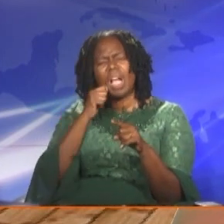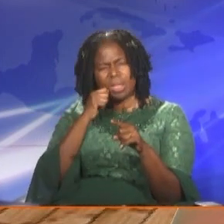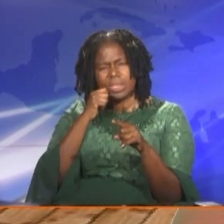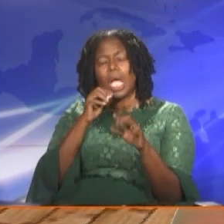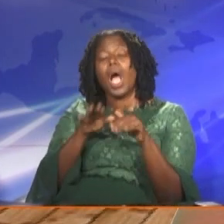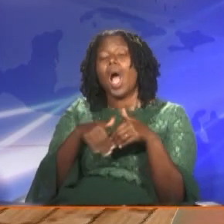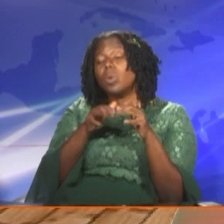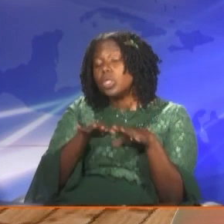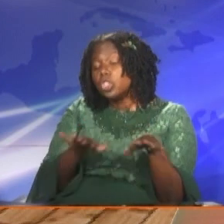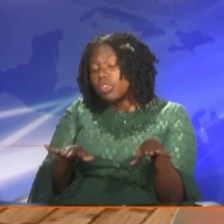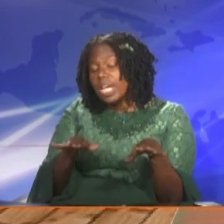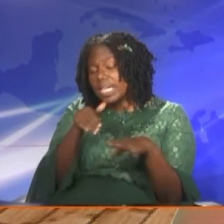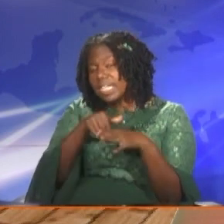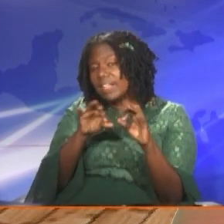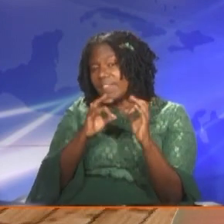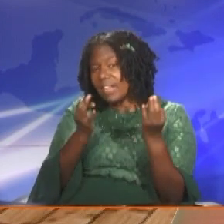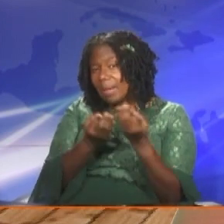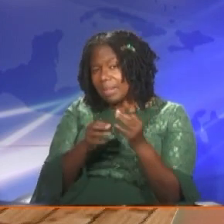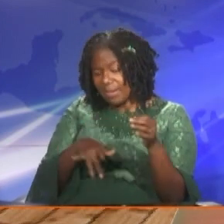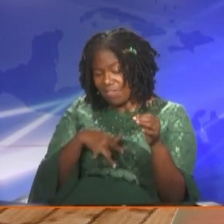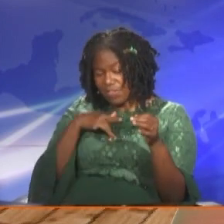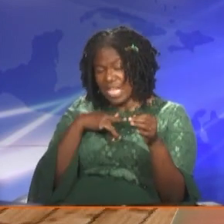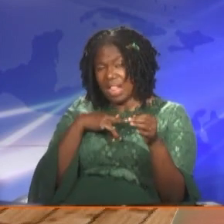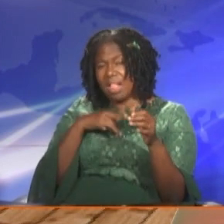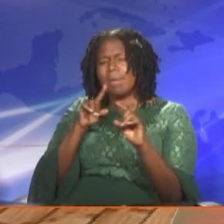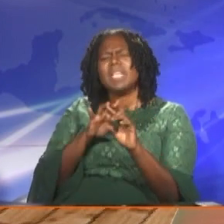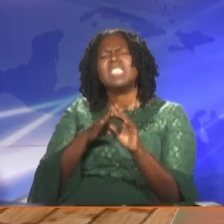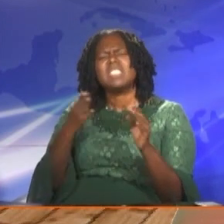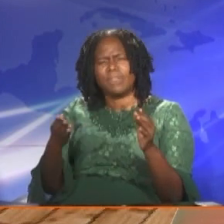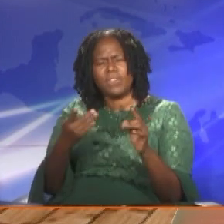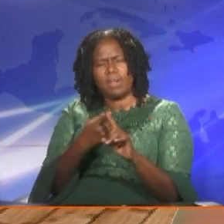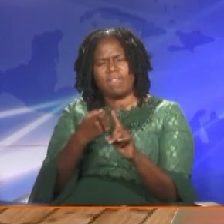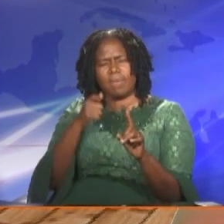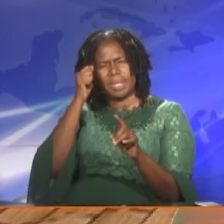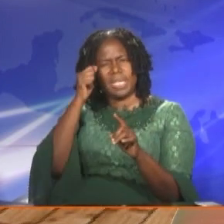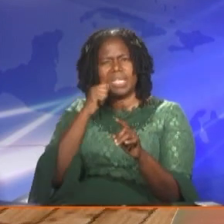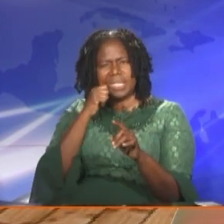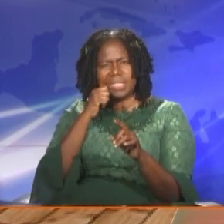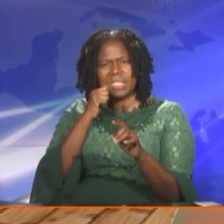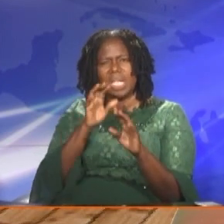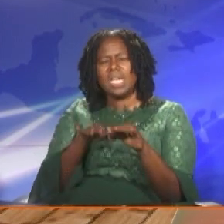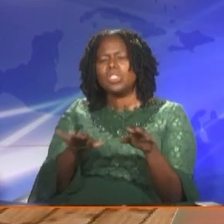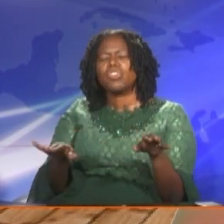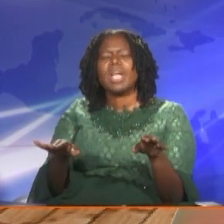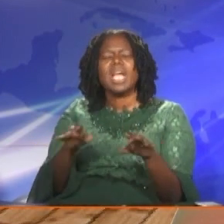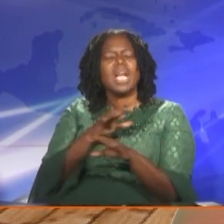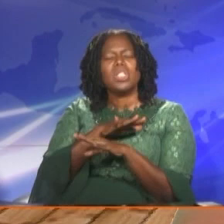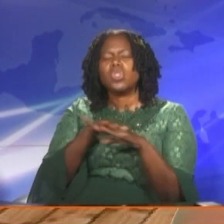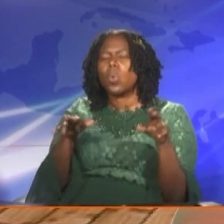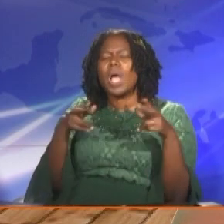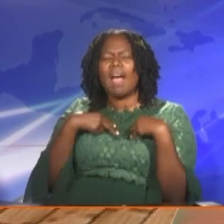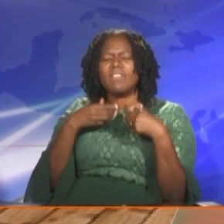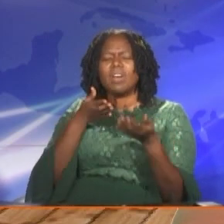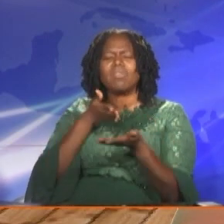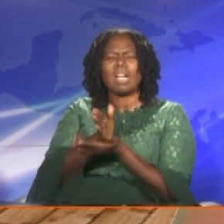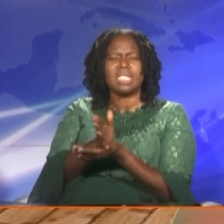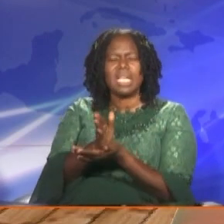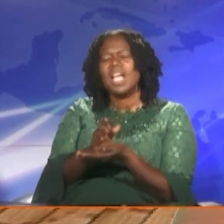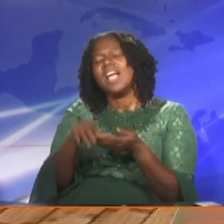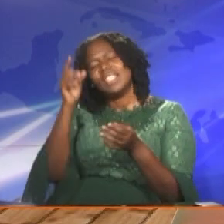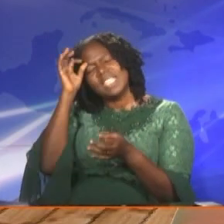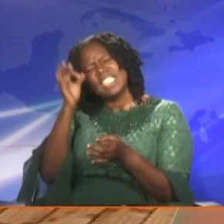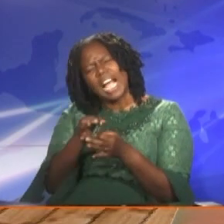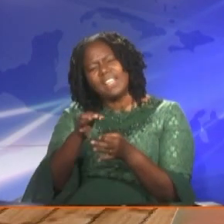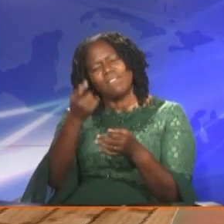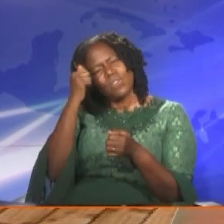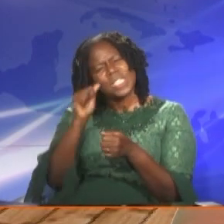one, children do not have agency, right? They cannot make decisions on their own. They cannot take